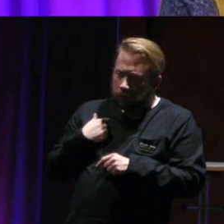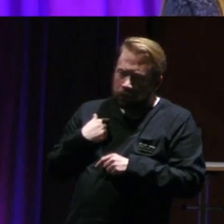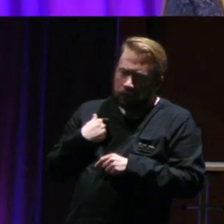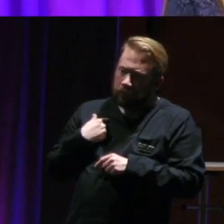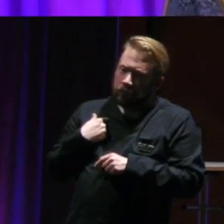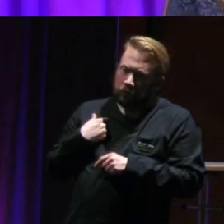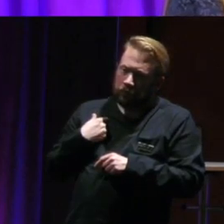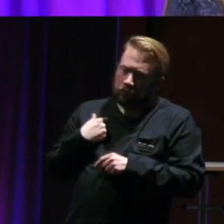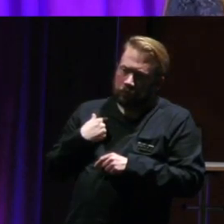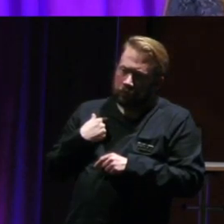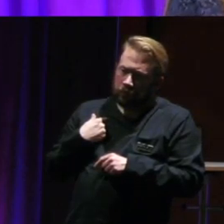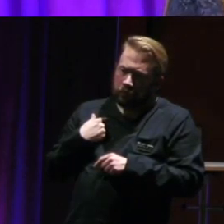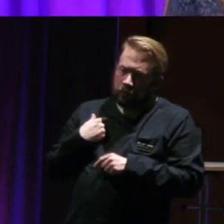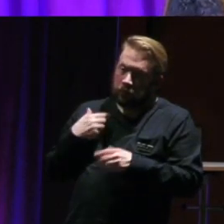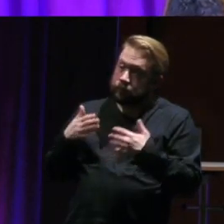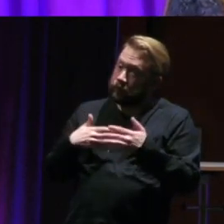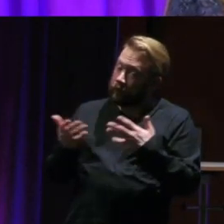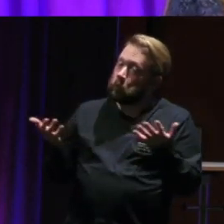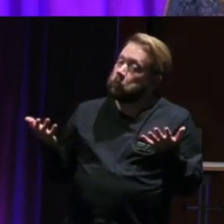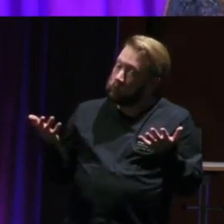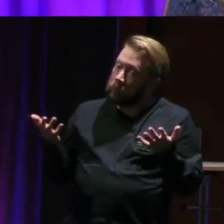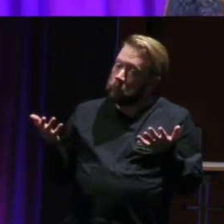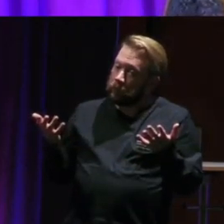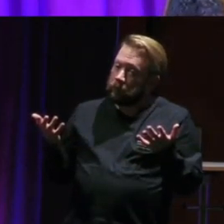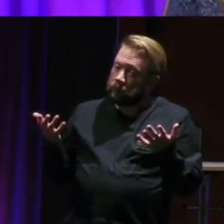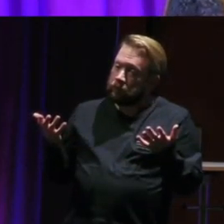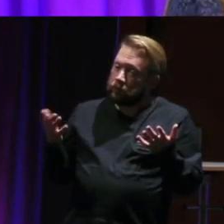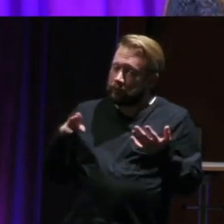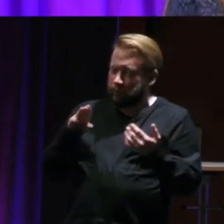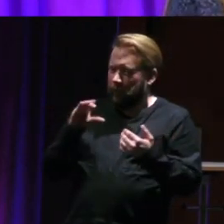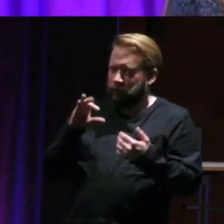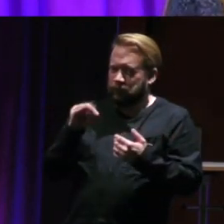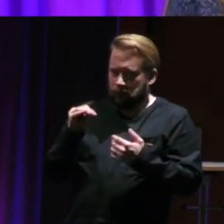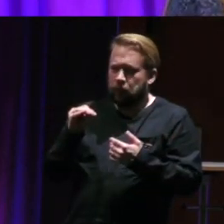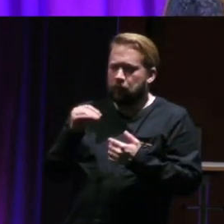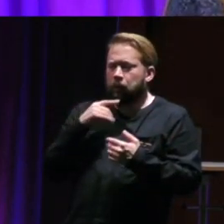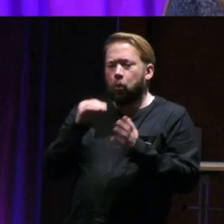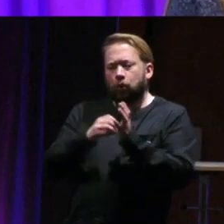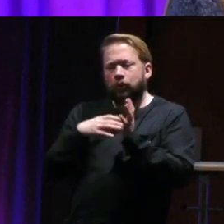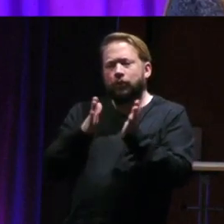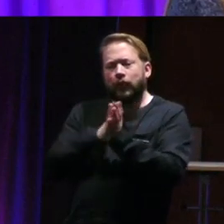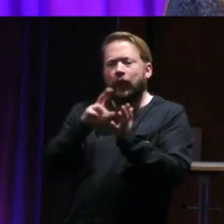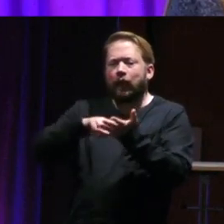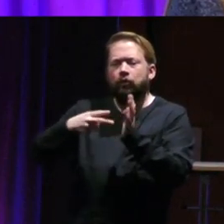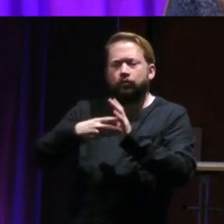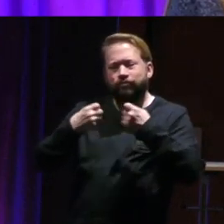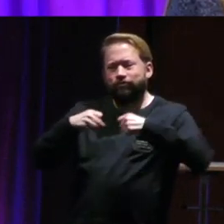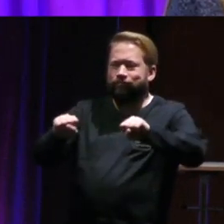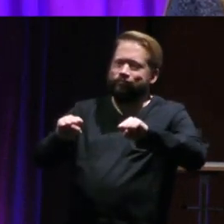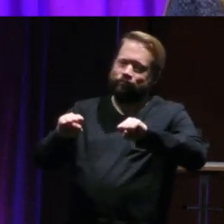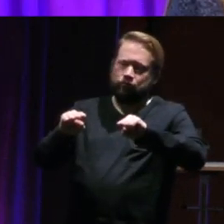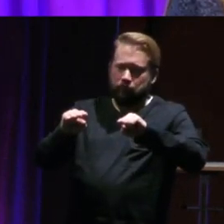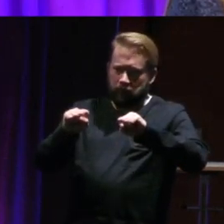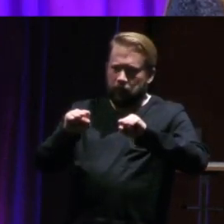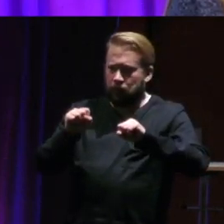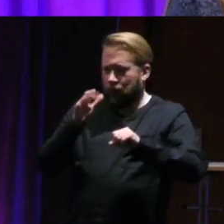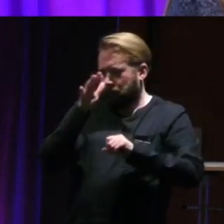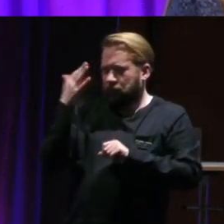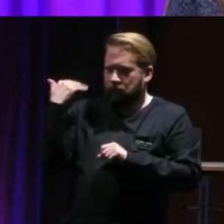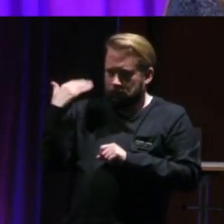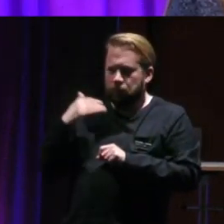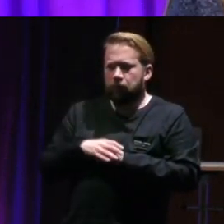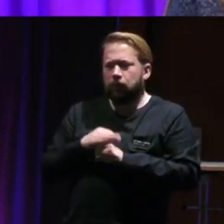happened because I was, we organized an action in April in the front of FSB building. We were